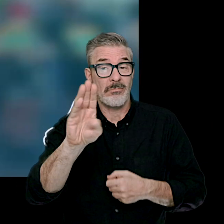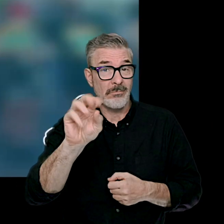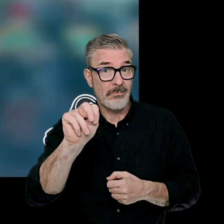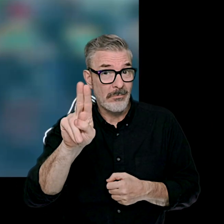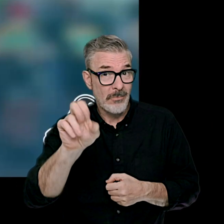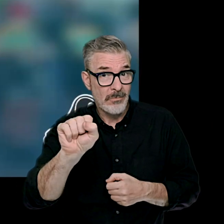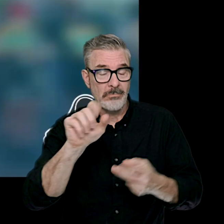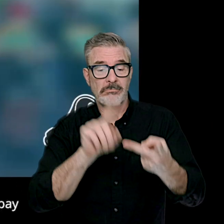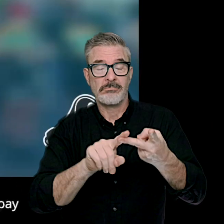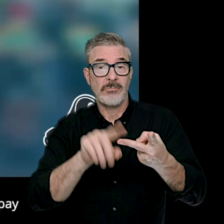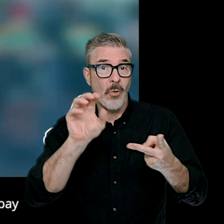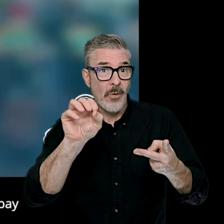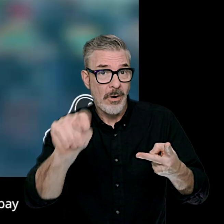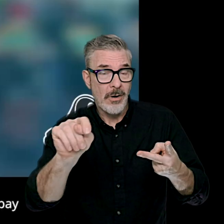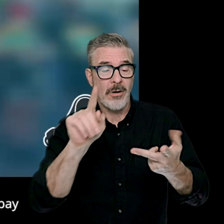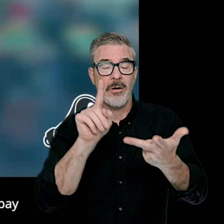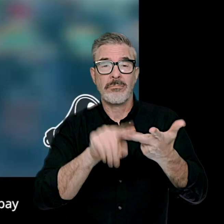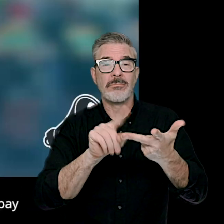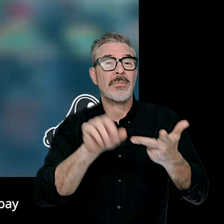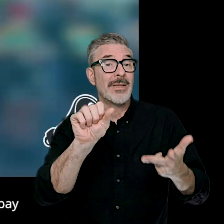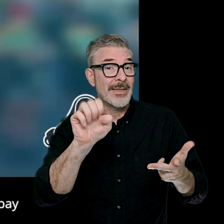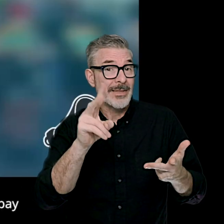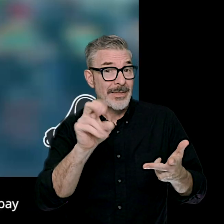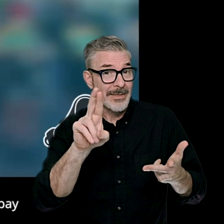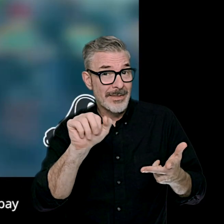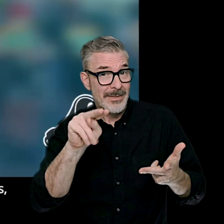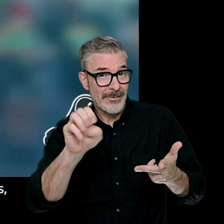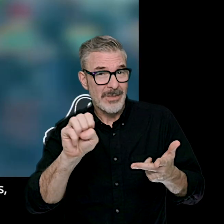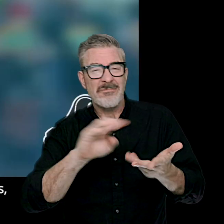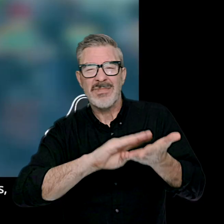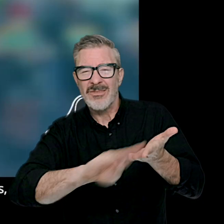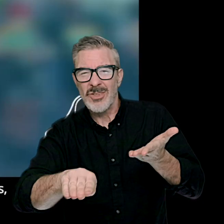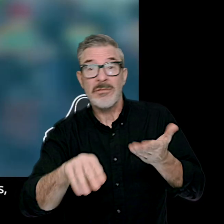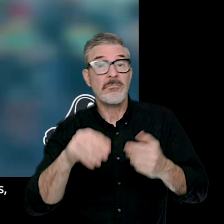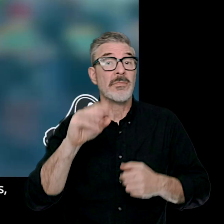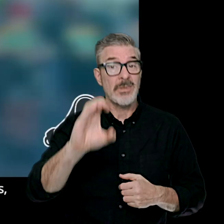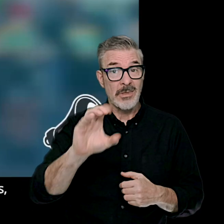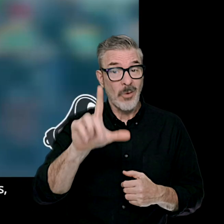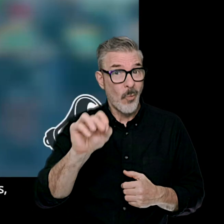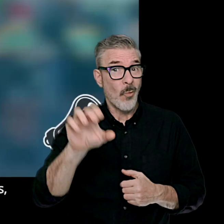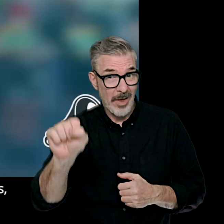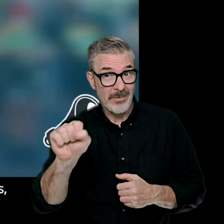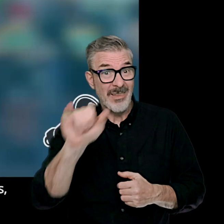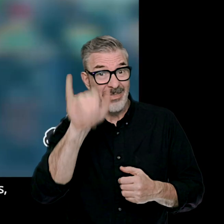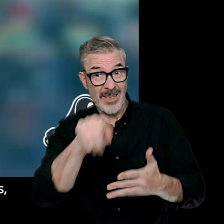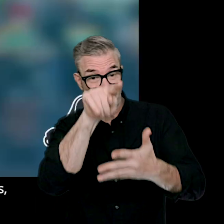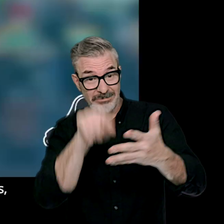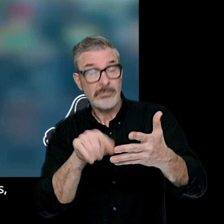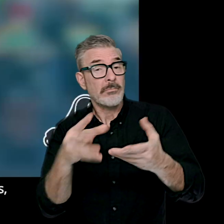It's important to note as well that when you're calculating vacation pay, that bonuses, overtime, commissions, and